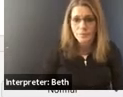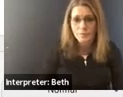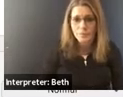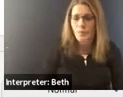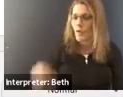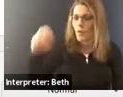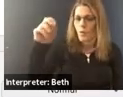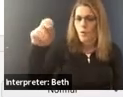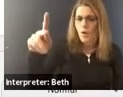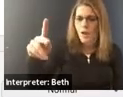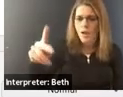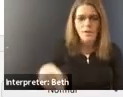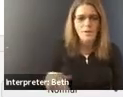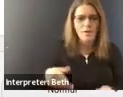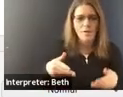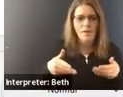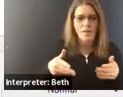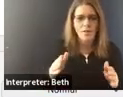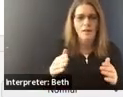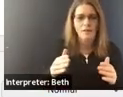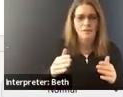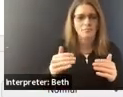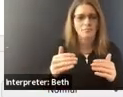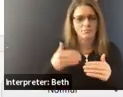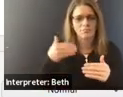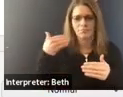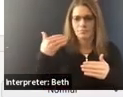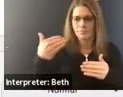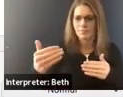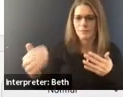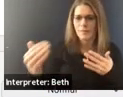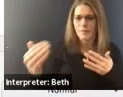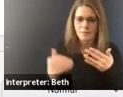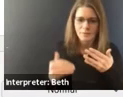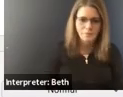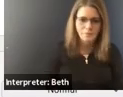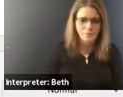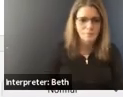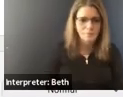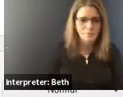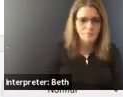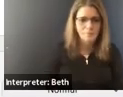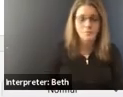Okay. Let's go a step forward then, right? And let's talk about